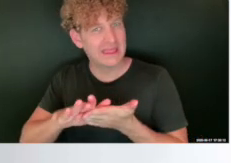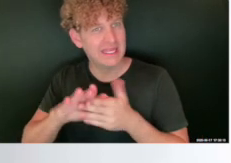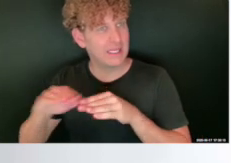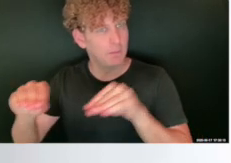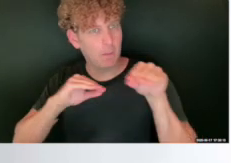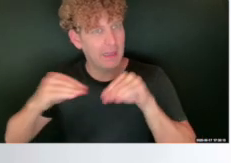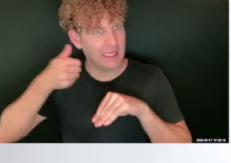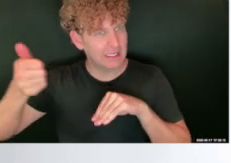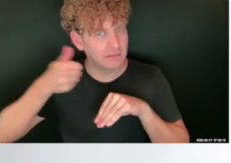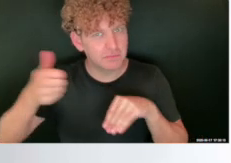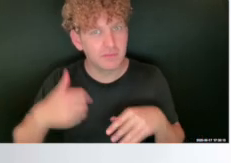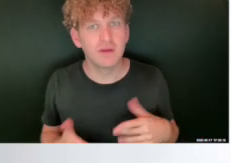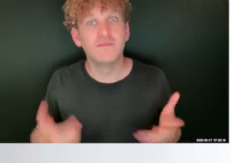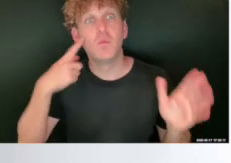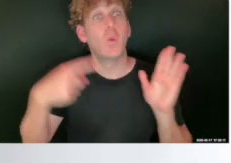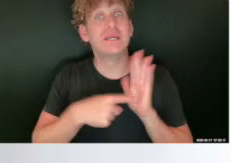Next slide.